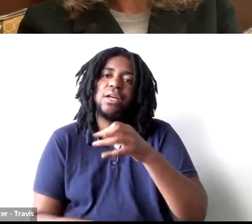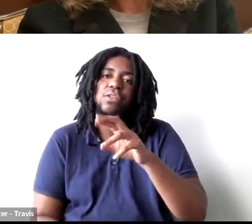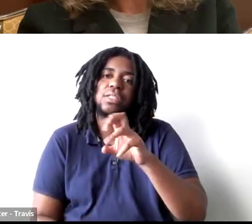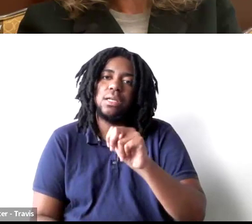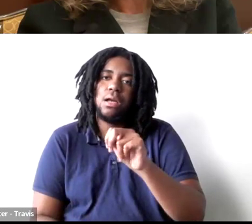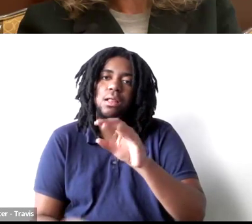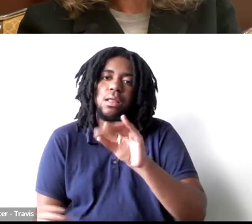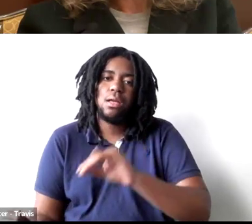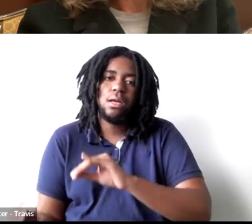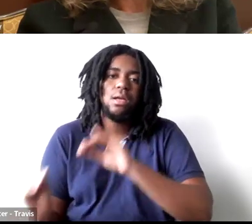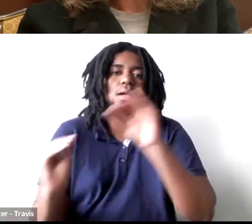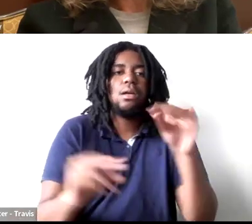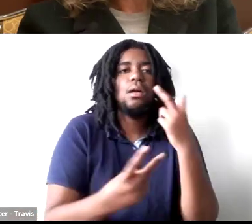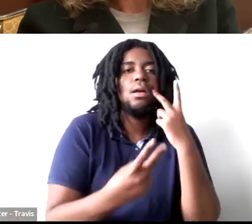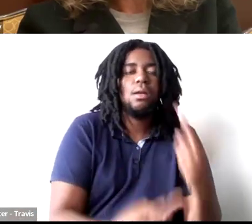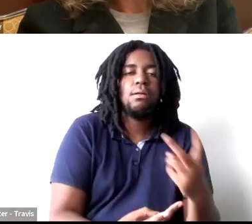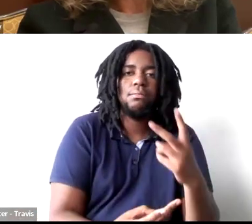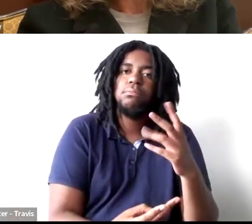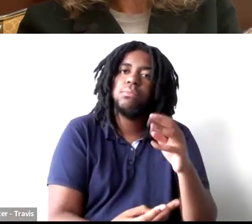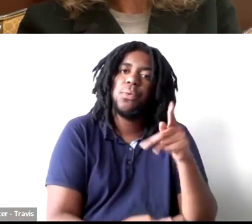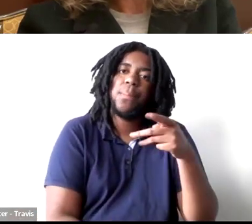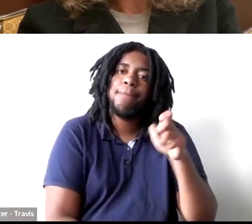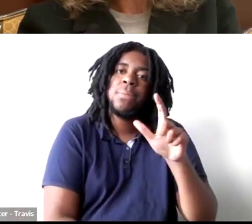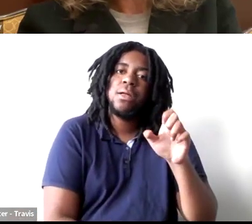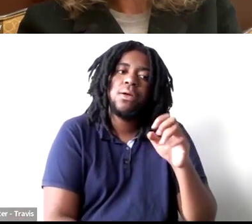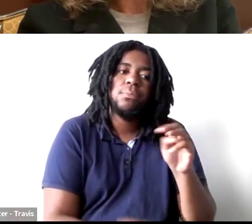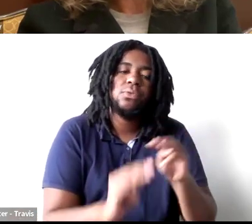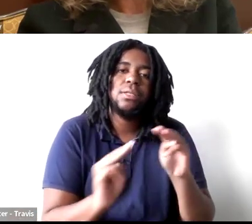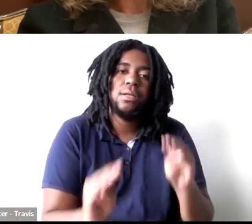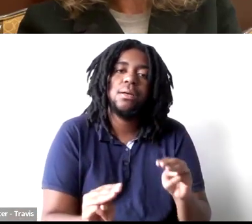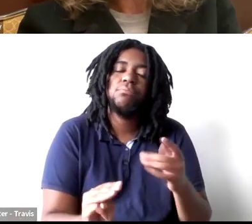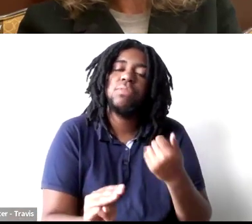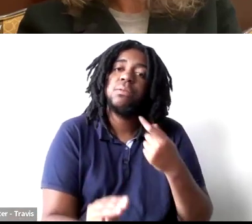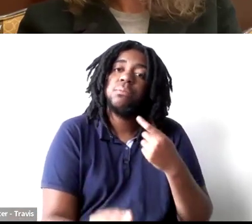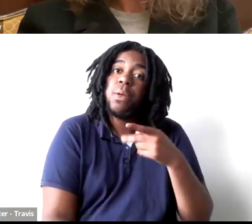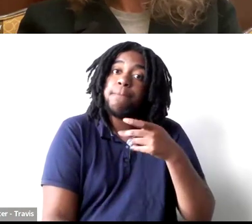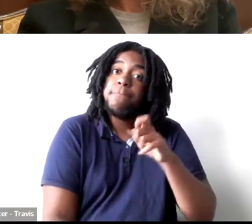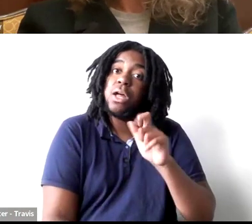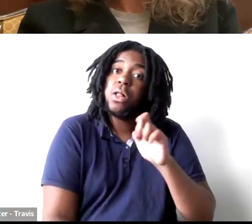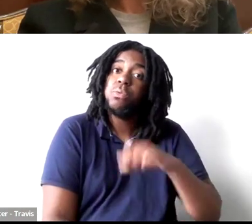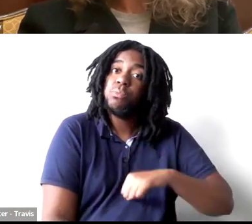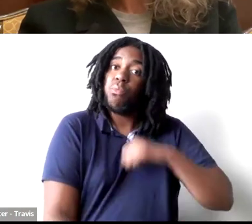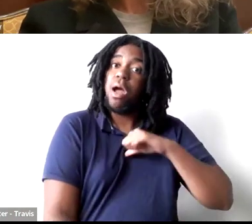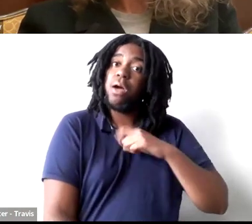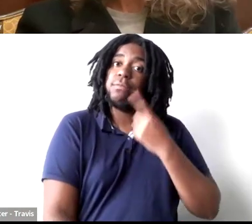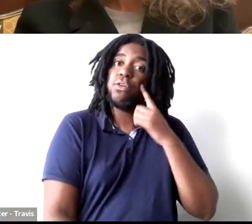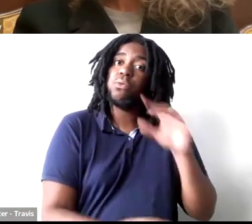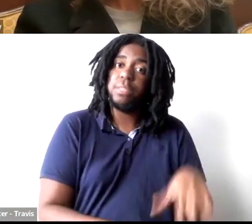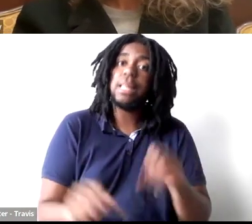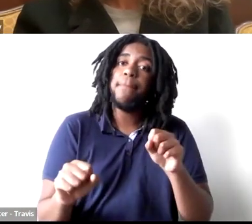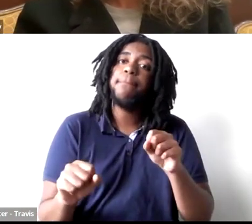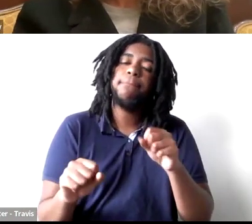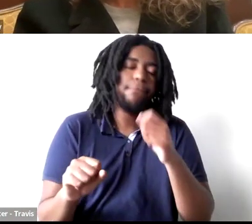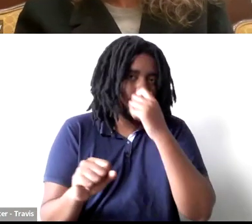Philadelphia Museum. Charles Willson Peale was very proud, I believe, of having hosted them. But do you know